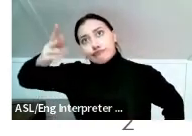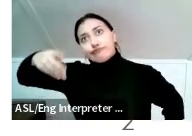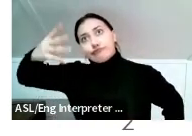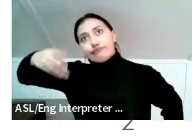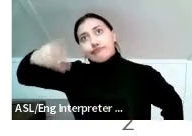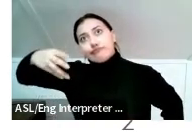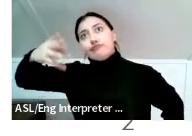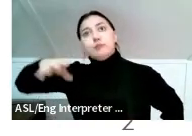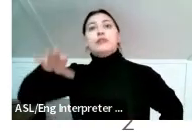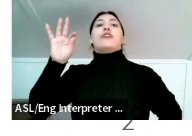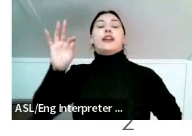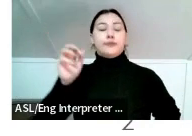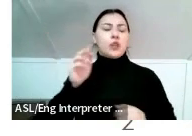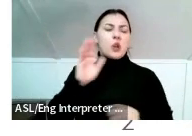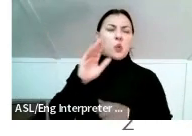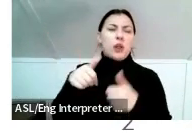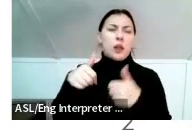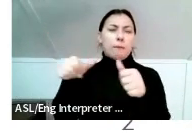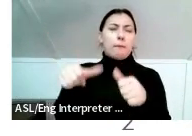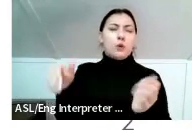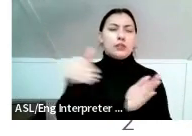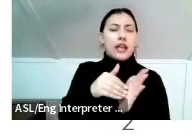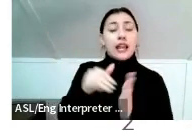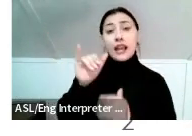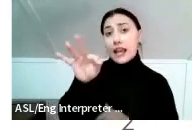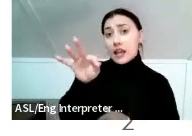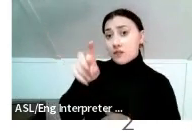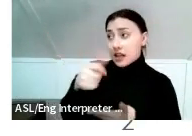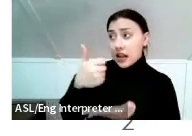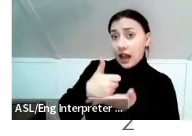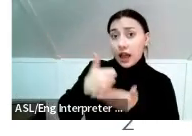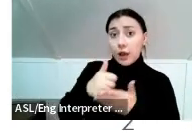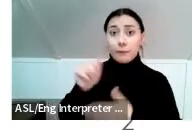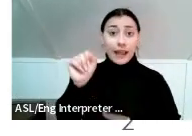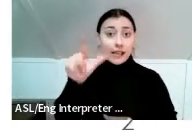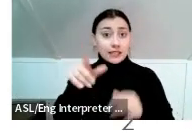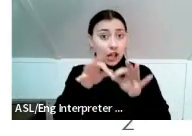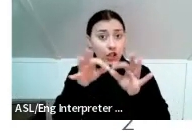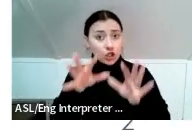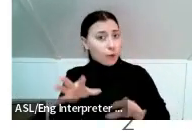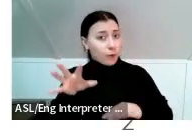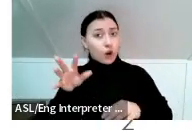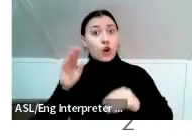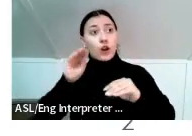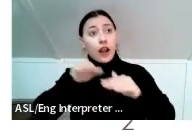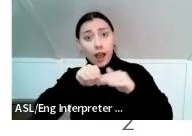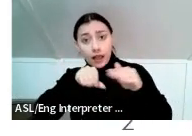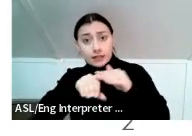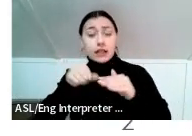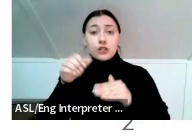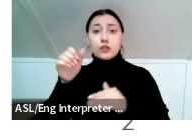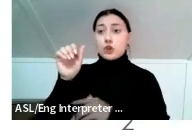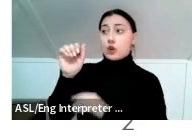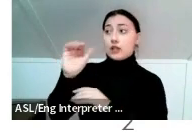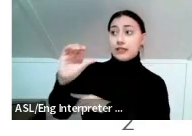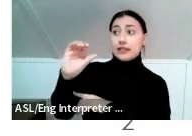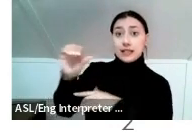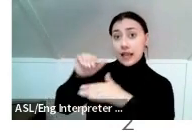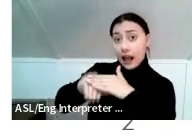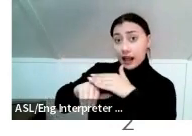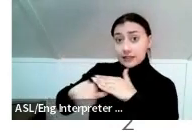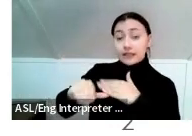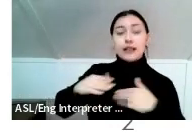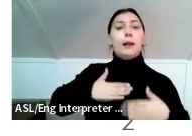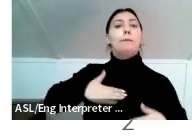If you need help accessing the captions or ASL interpretation, please type a message in the Q&A so we can assist.